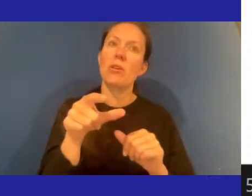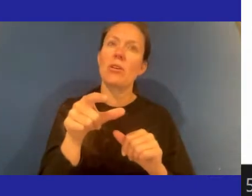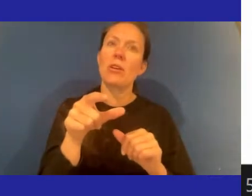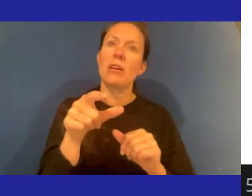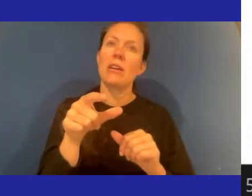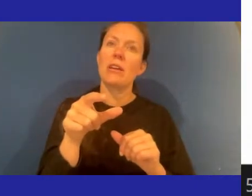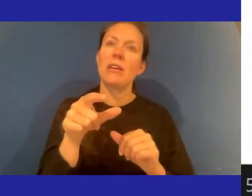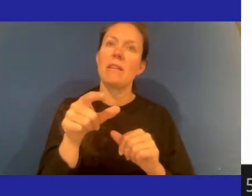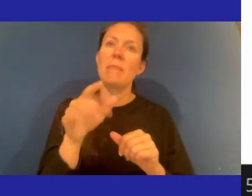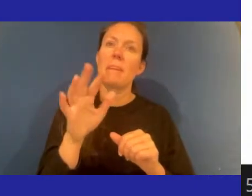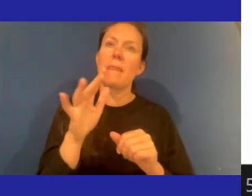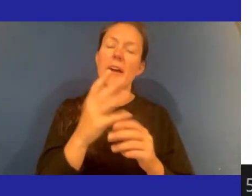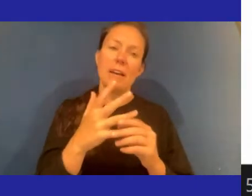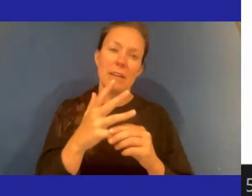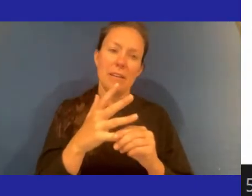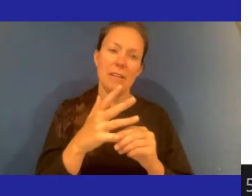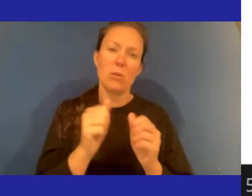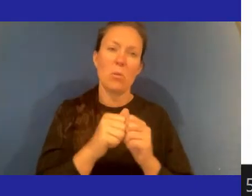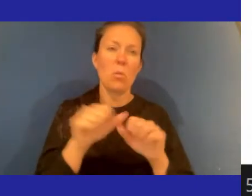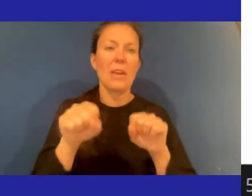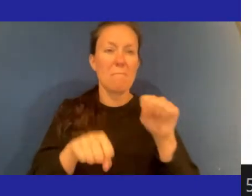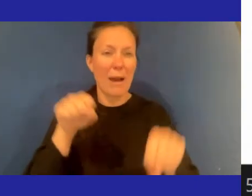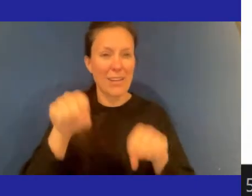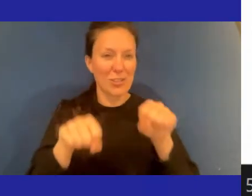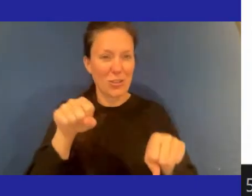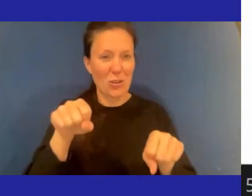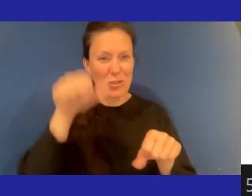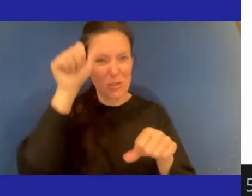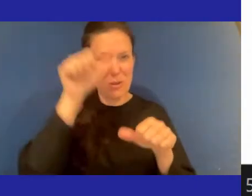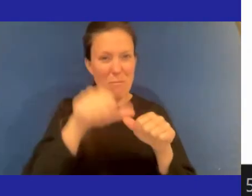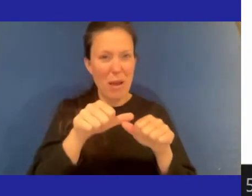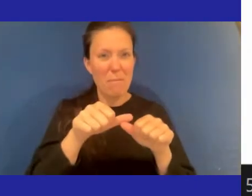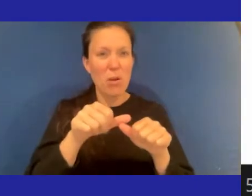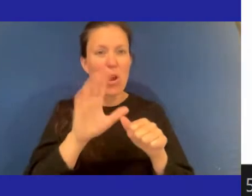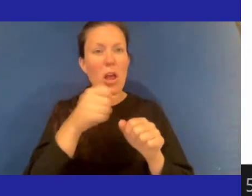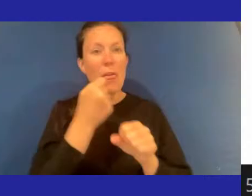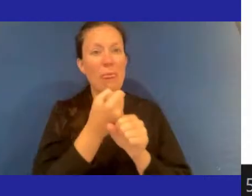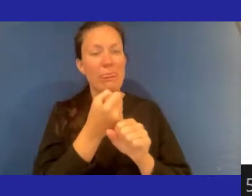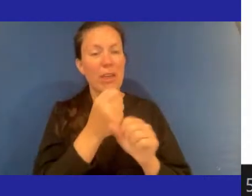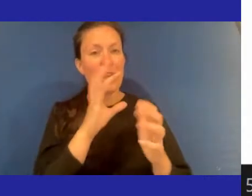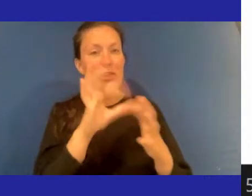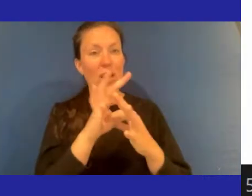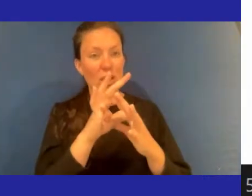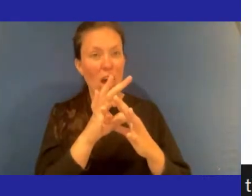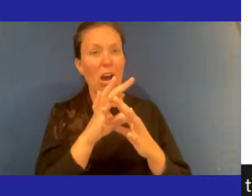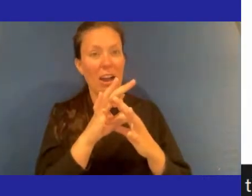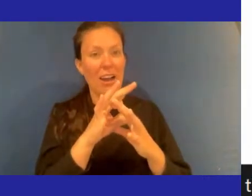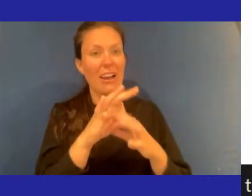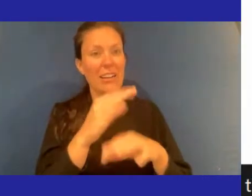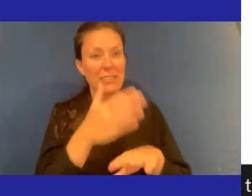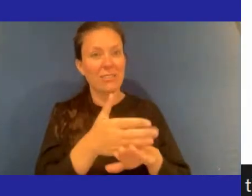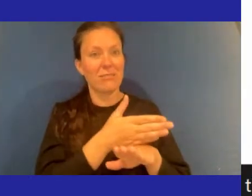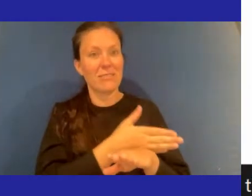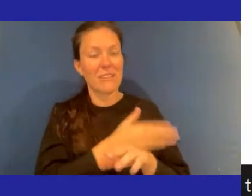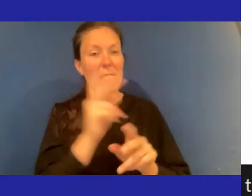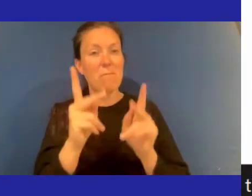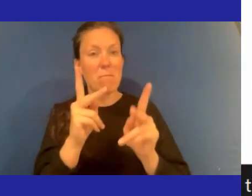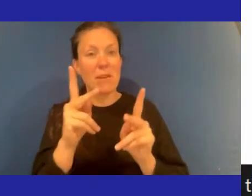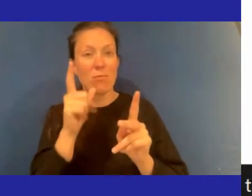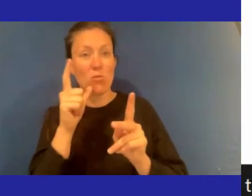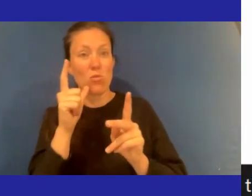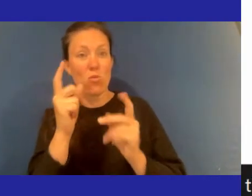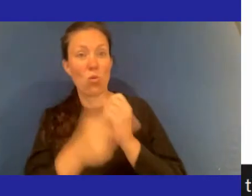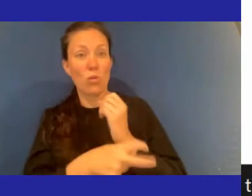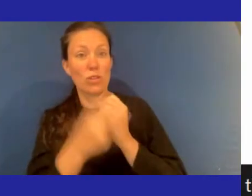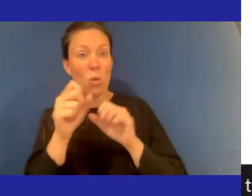time with bicycles where the locks kept getting better and the people stealing the bicycles kept getting better. And there was like